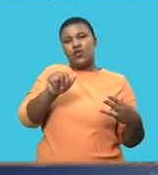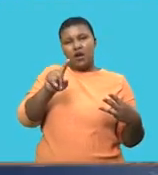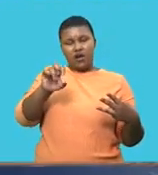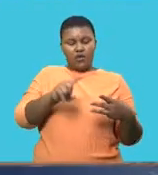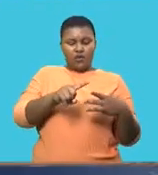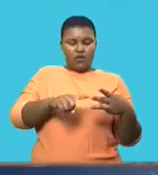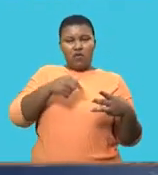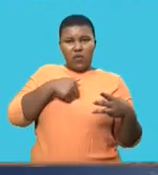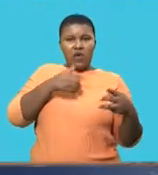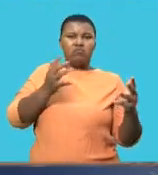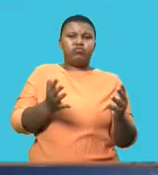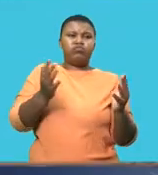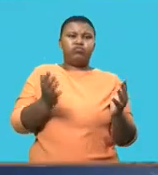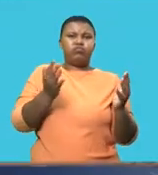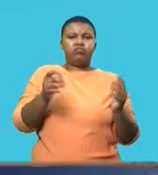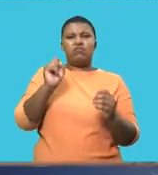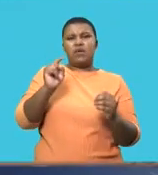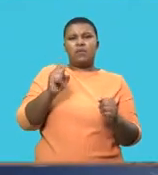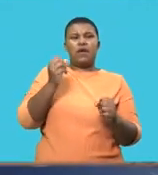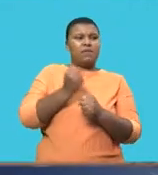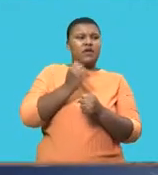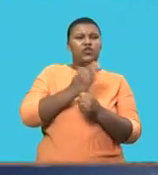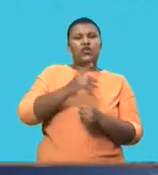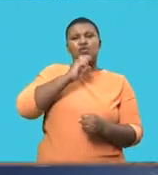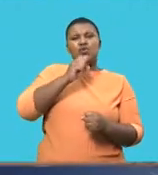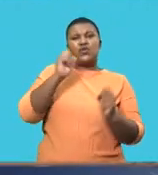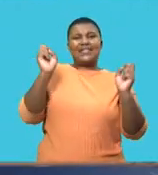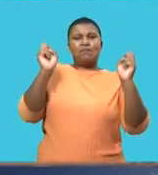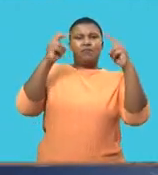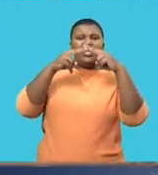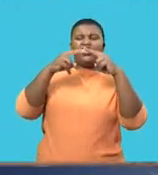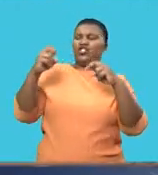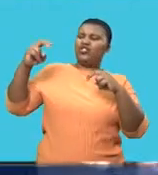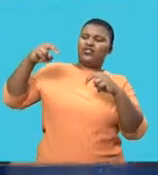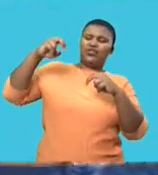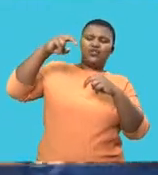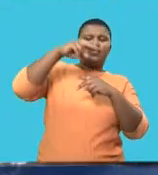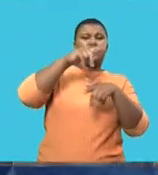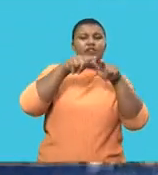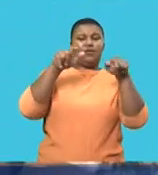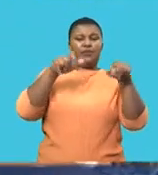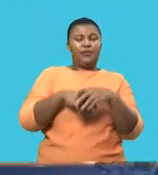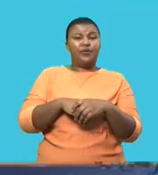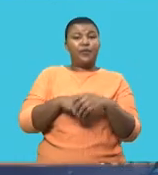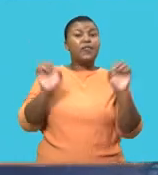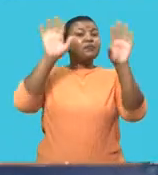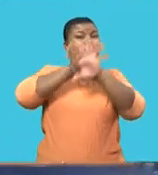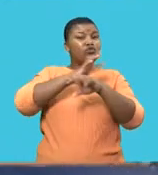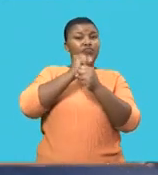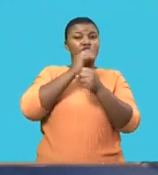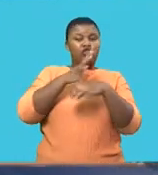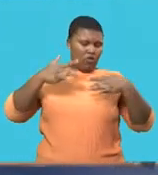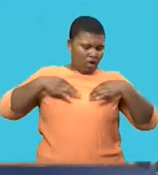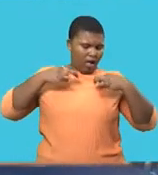encourage them to use the pedestrian bridge. Encourage them to be visible at night. We'll